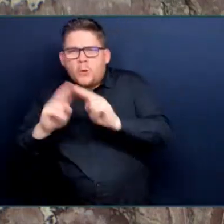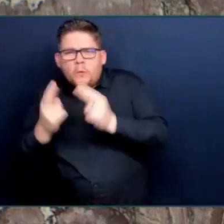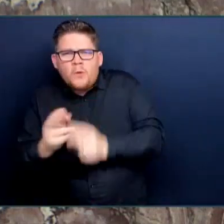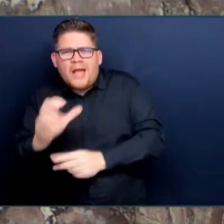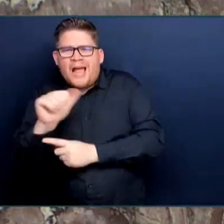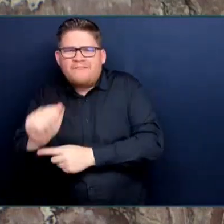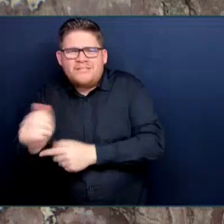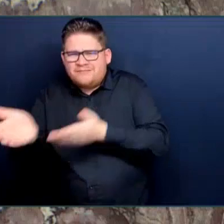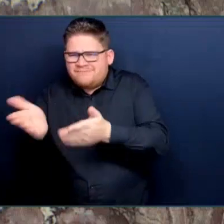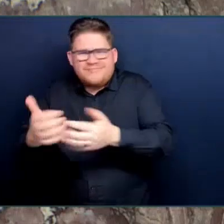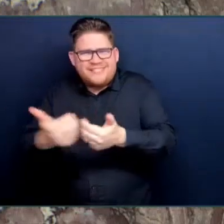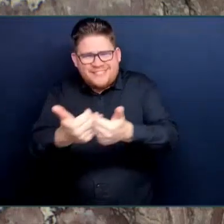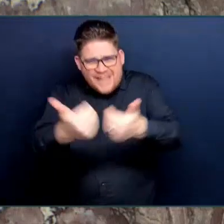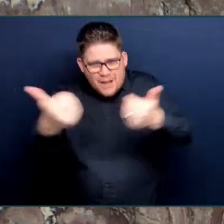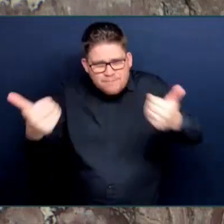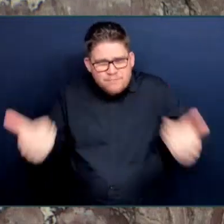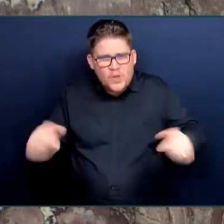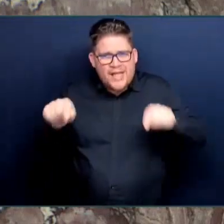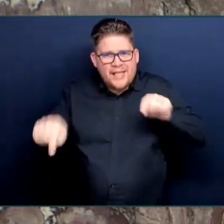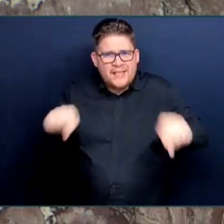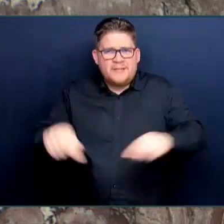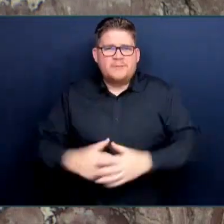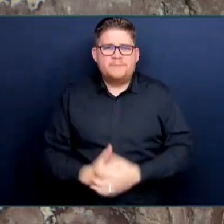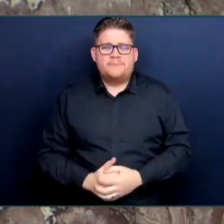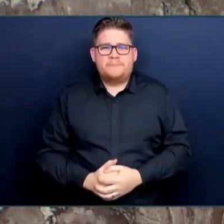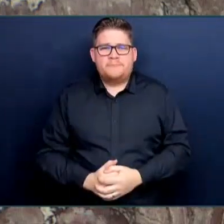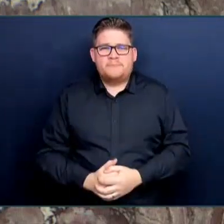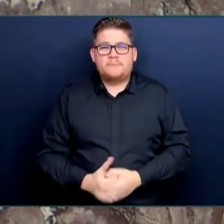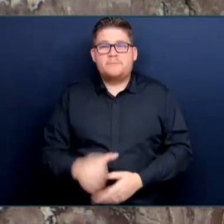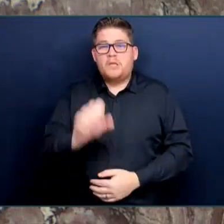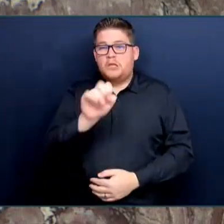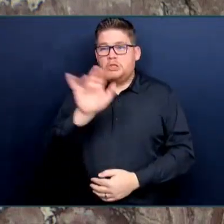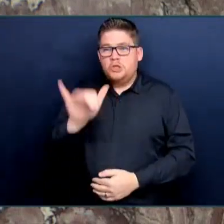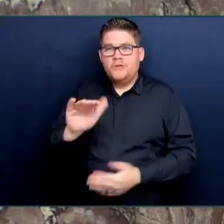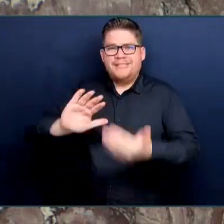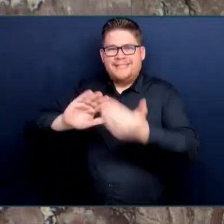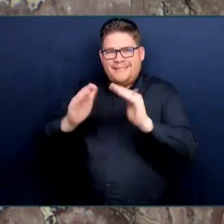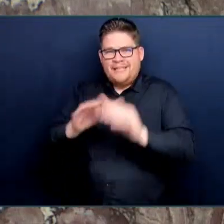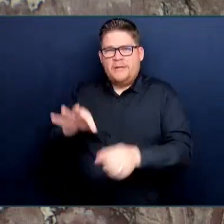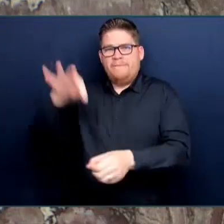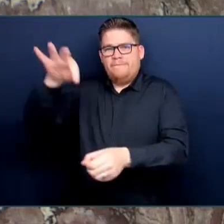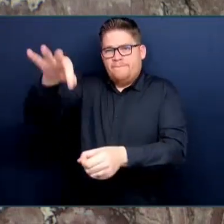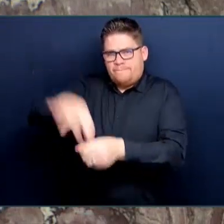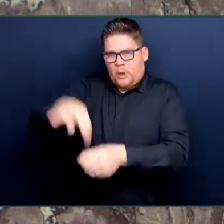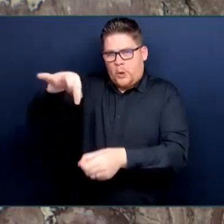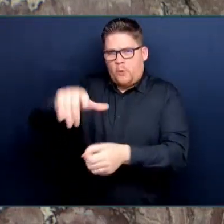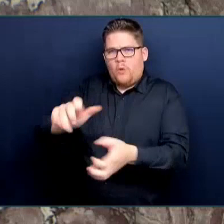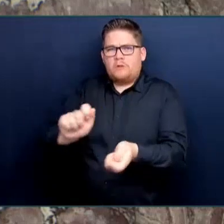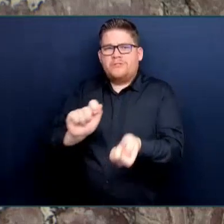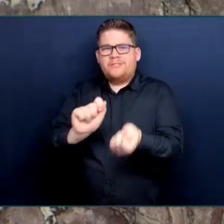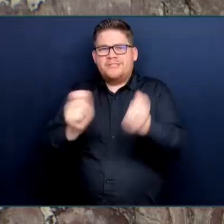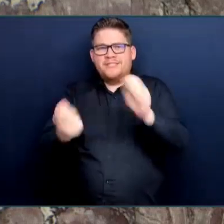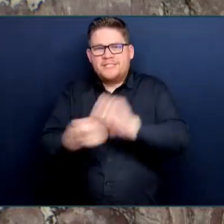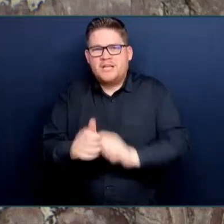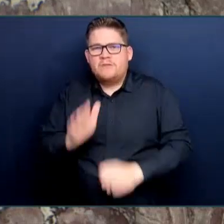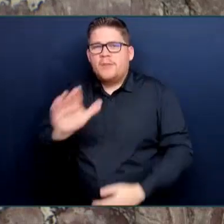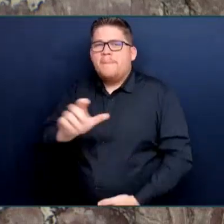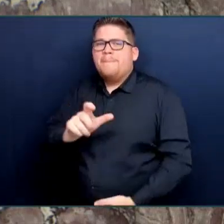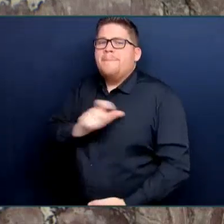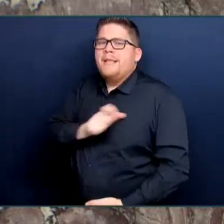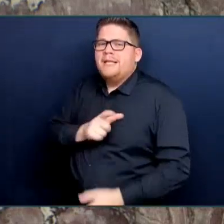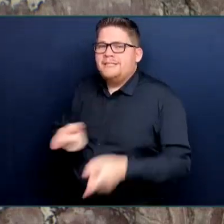the City of Surrey voted to change their police force initially, to go to their